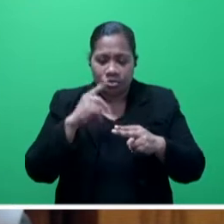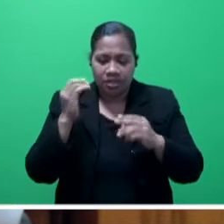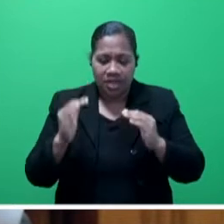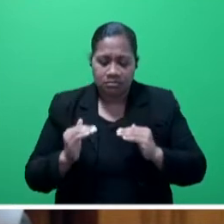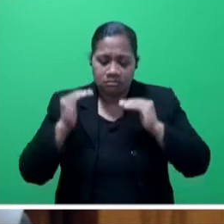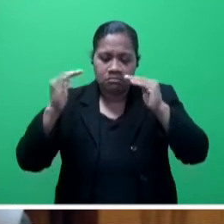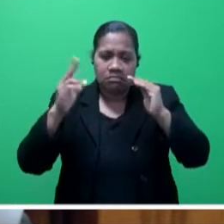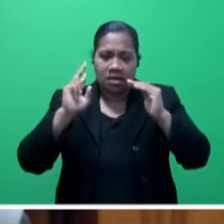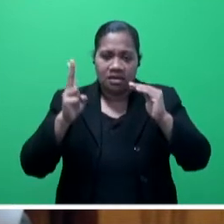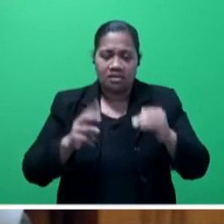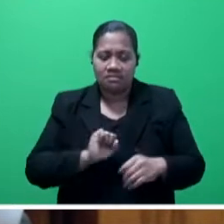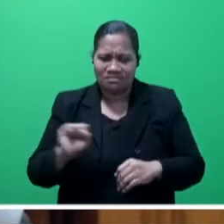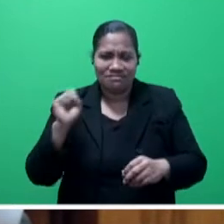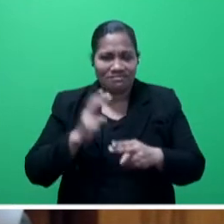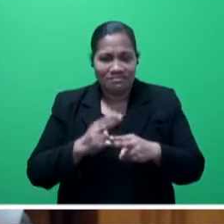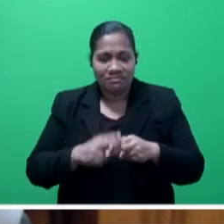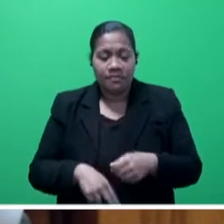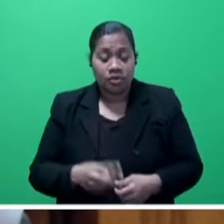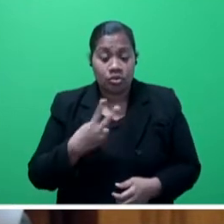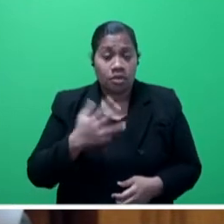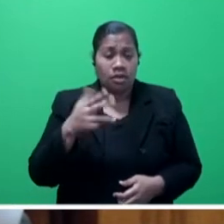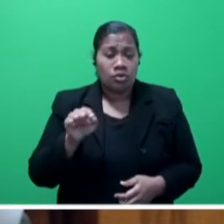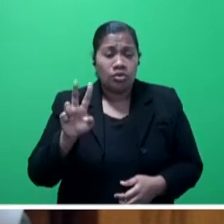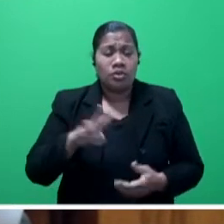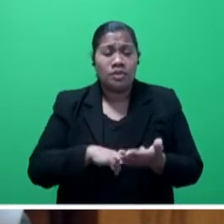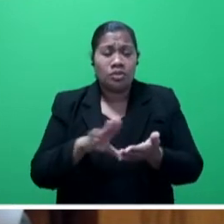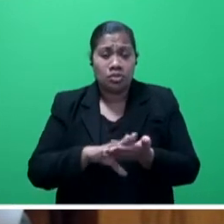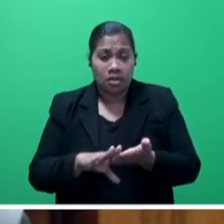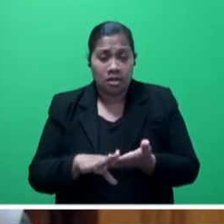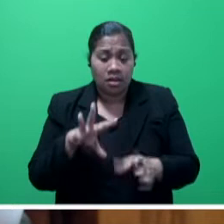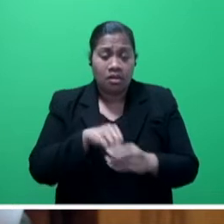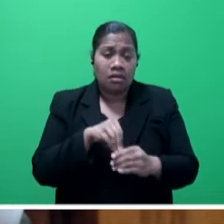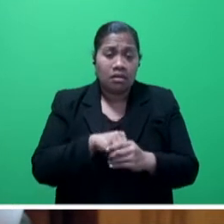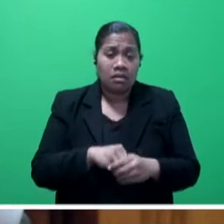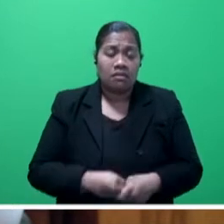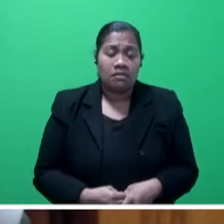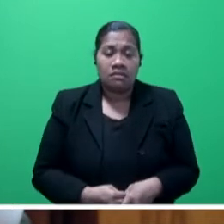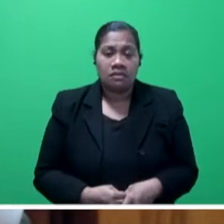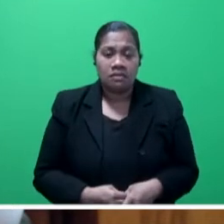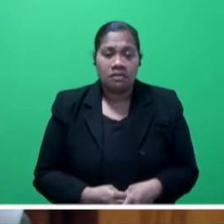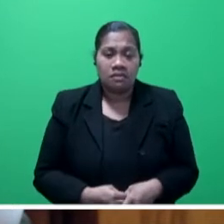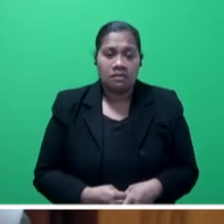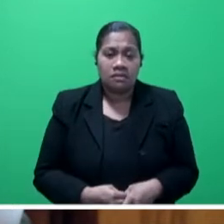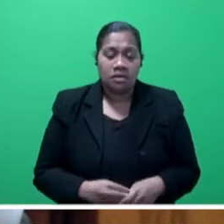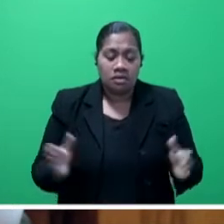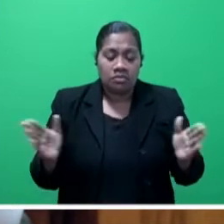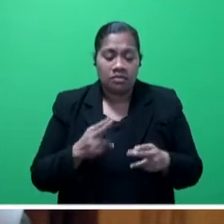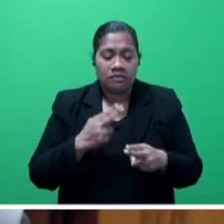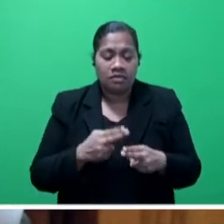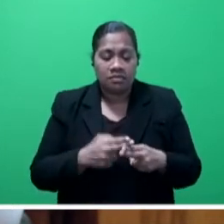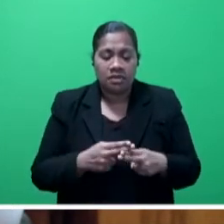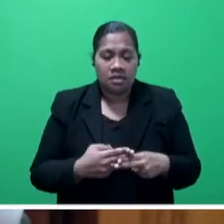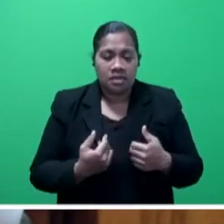Mr. Speaker said this $29.2 million package includes the following packages. Small farming and